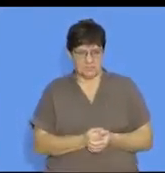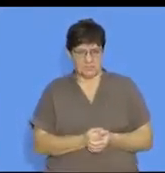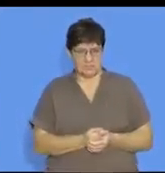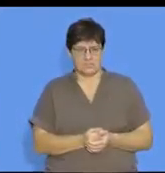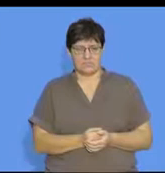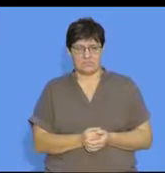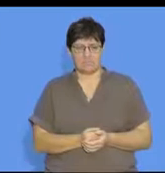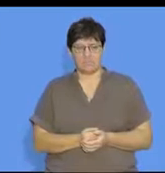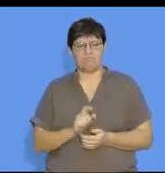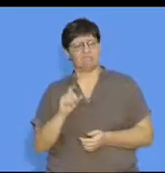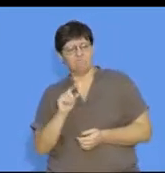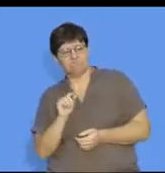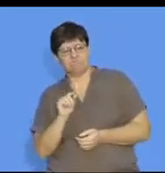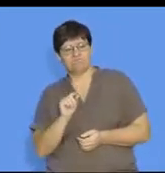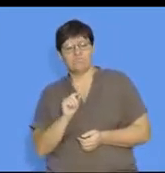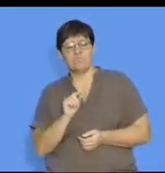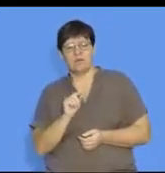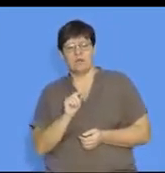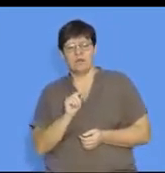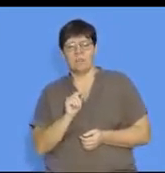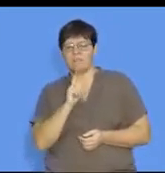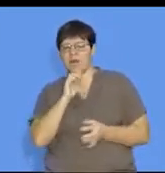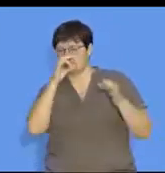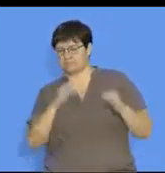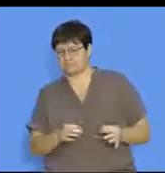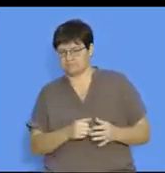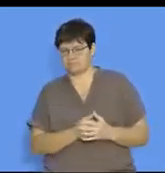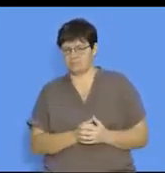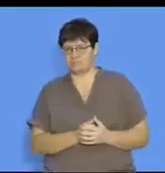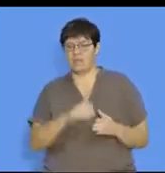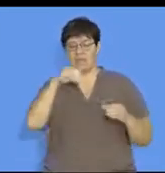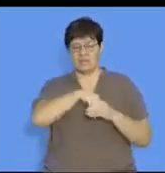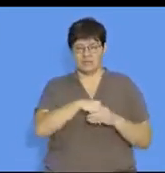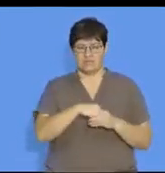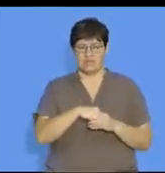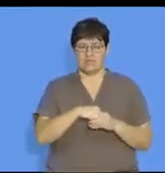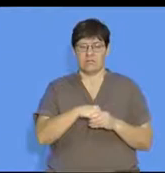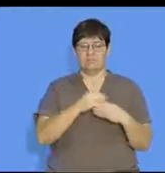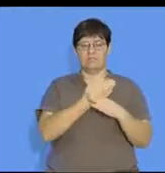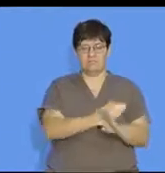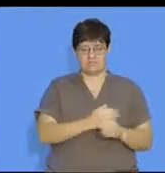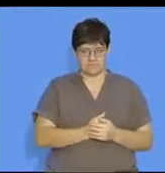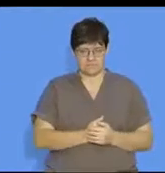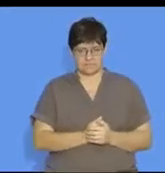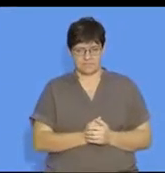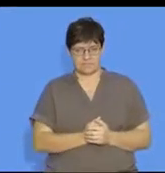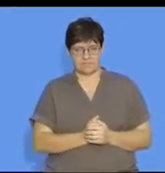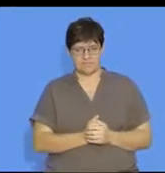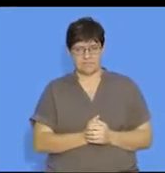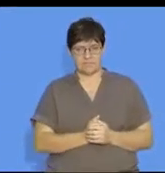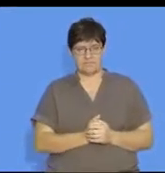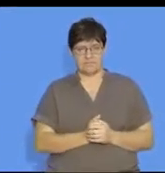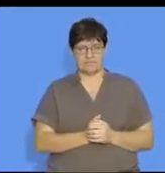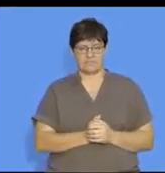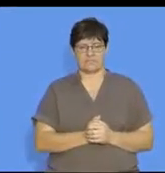interested in actually quantifying or determining the internal resistance, right? Okay, so